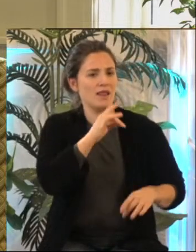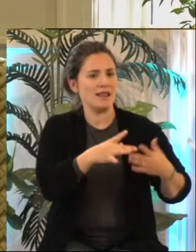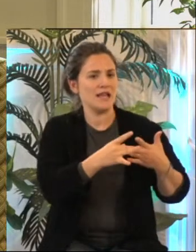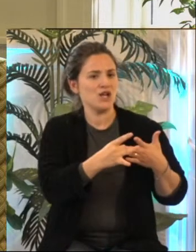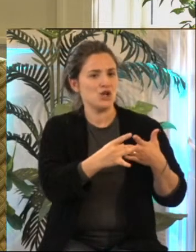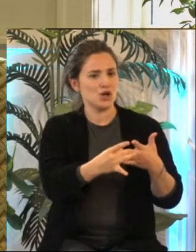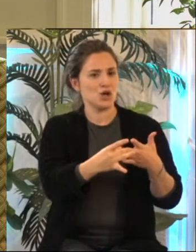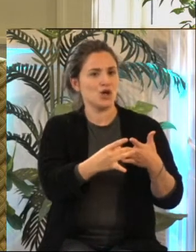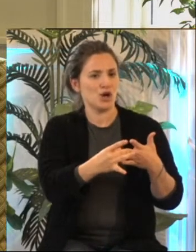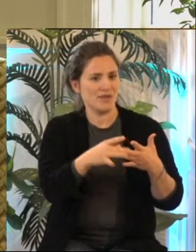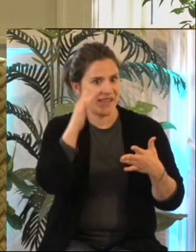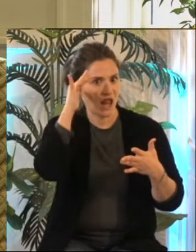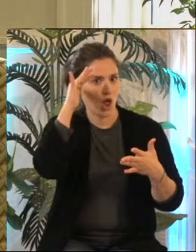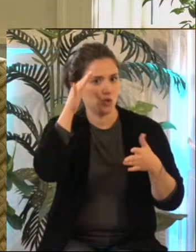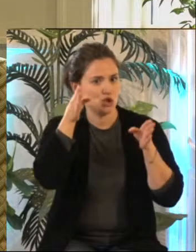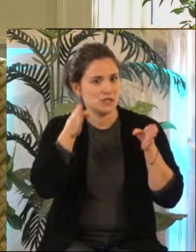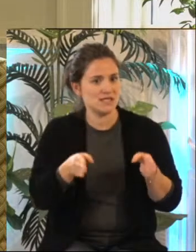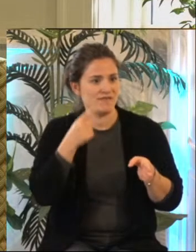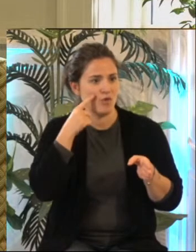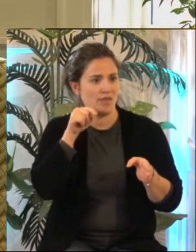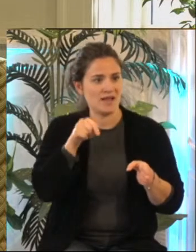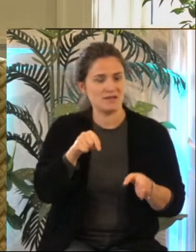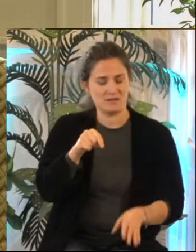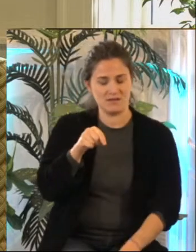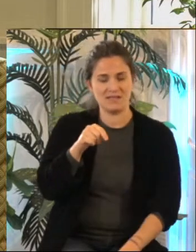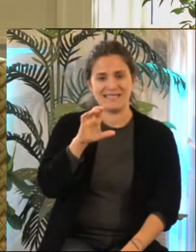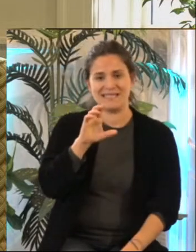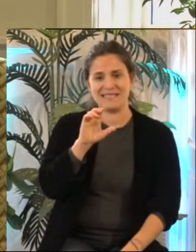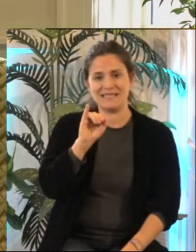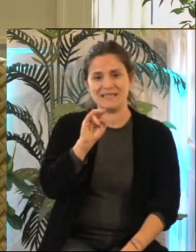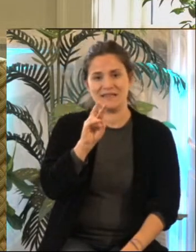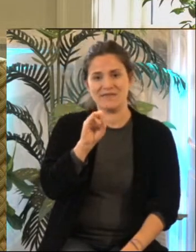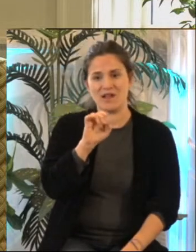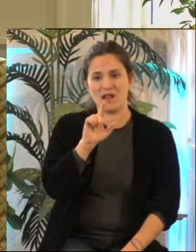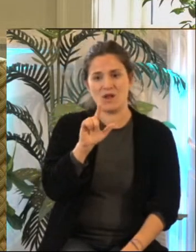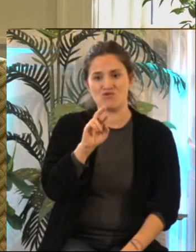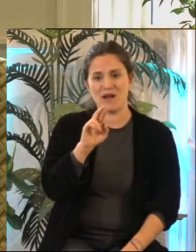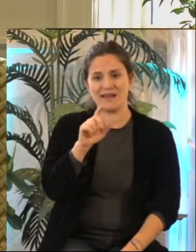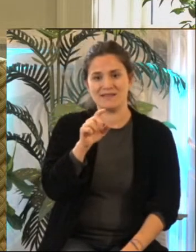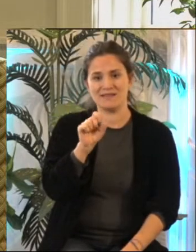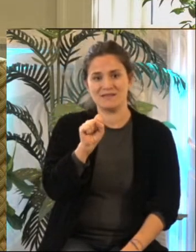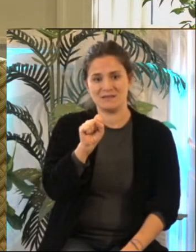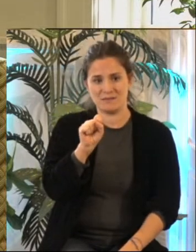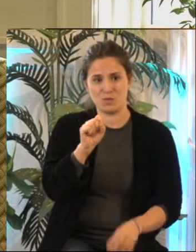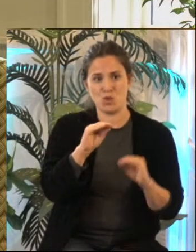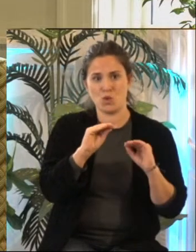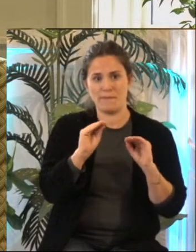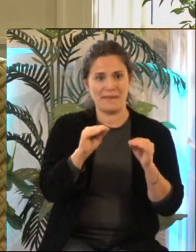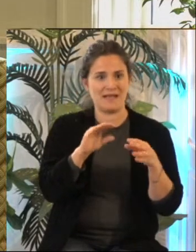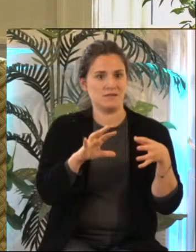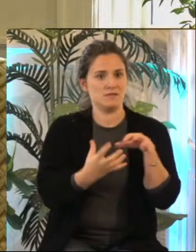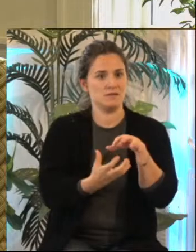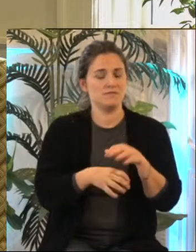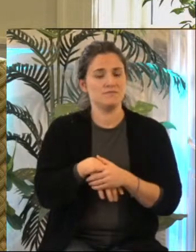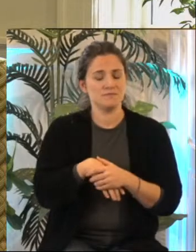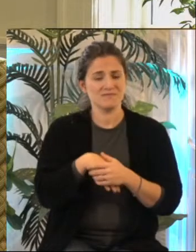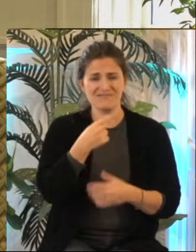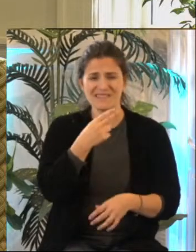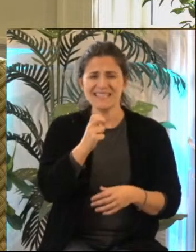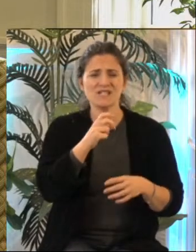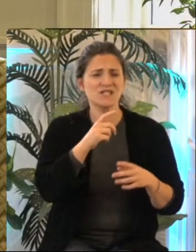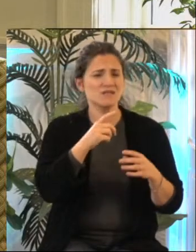rights movement, and he talked about radical nonviolence. And he shaped an entire generation